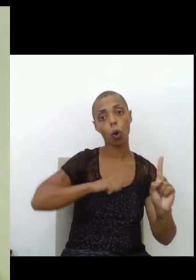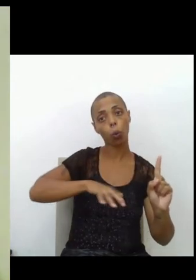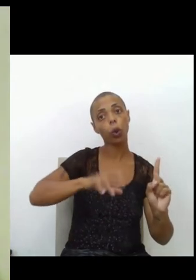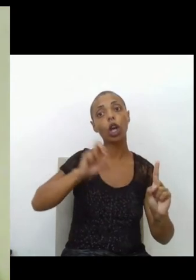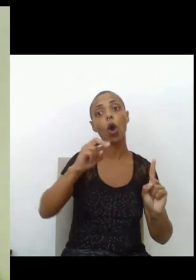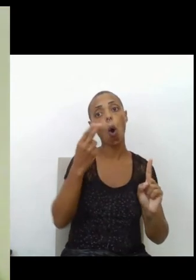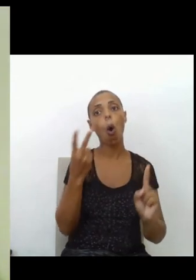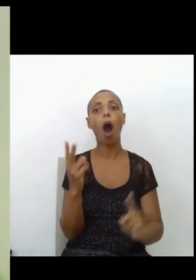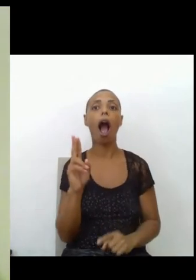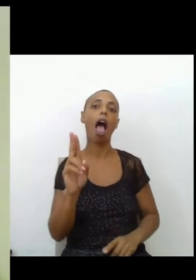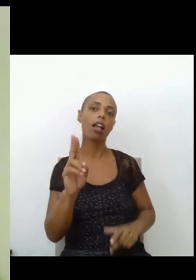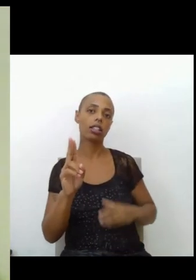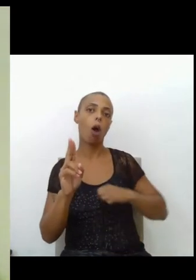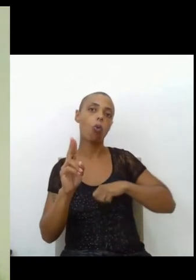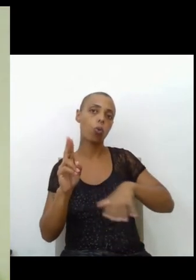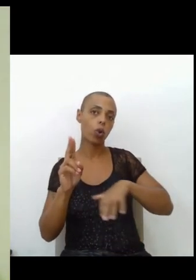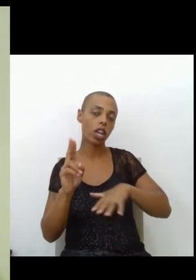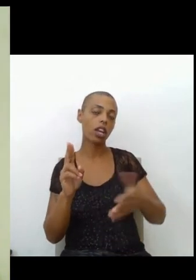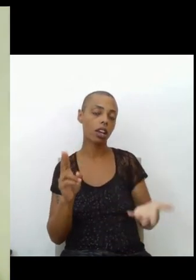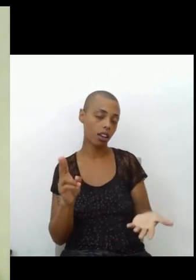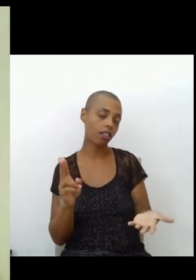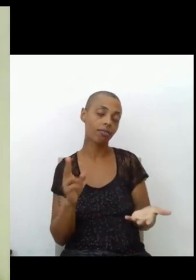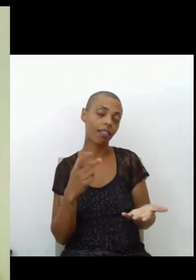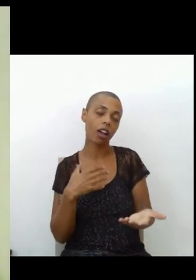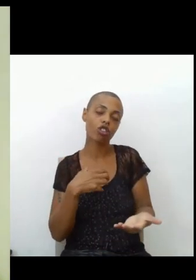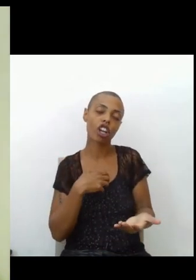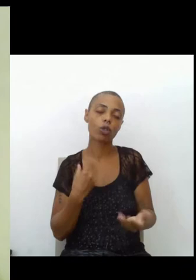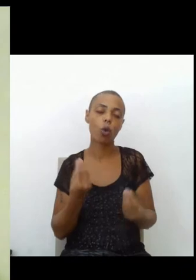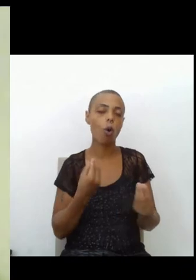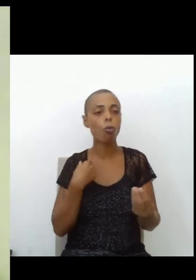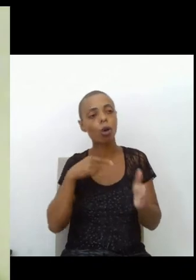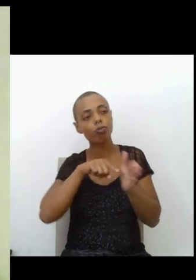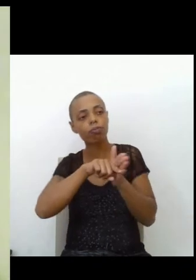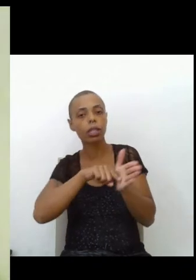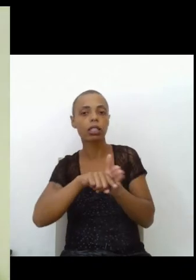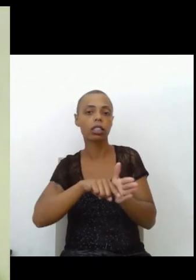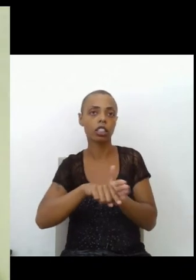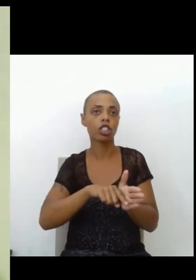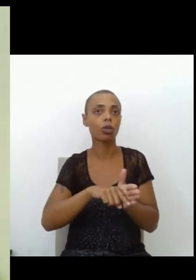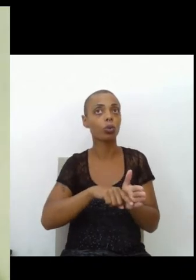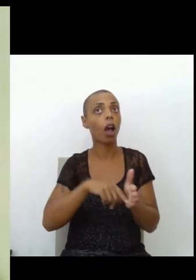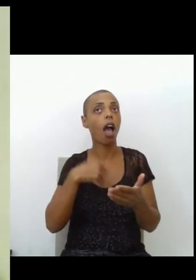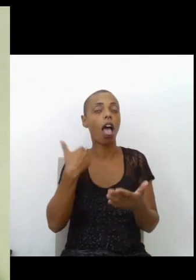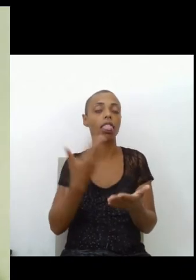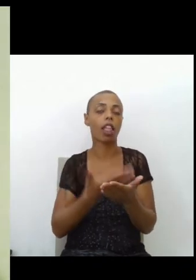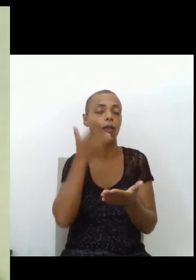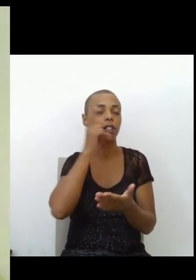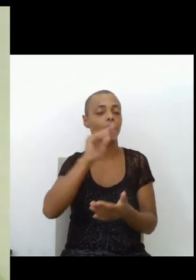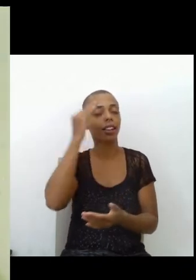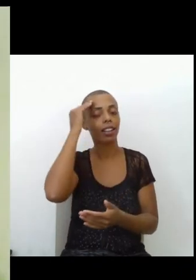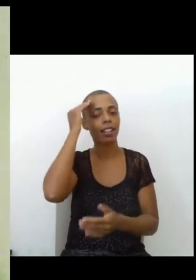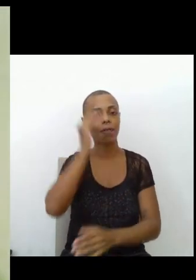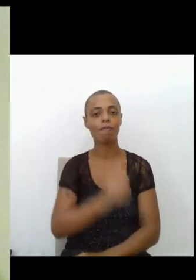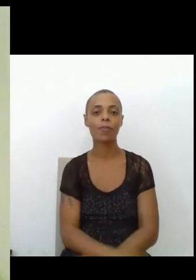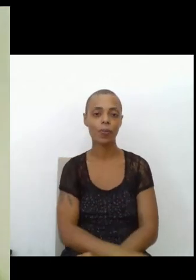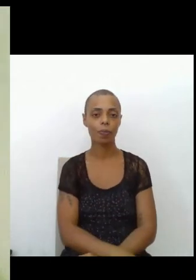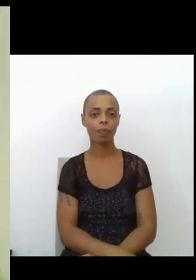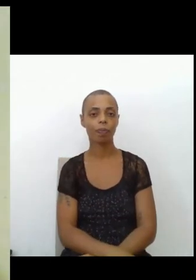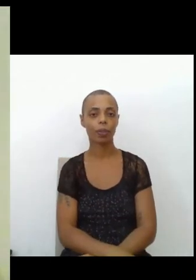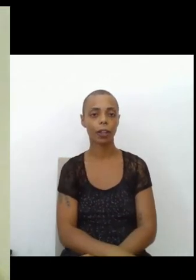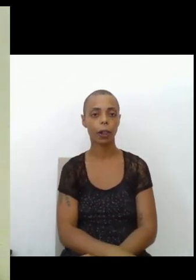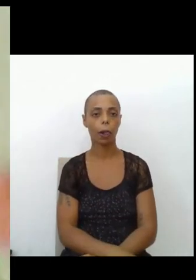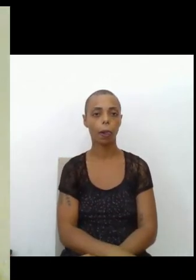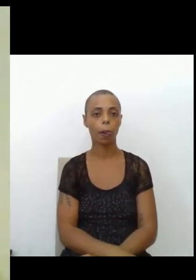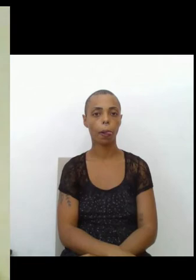how I understand it what I do and it it's so I've I've